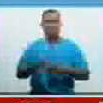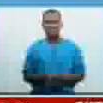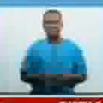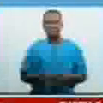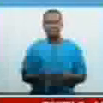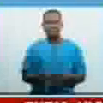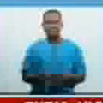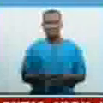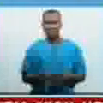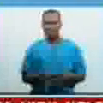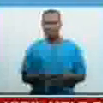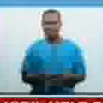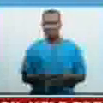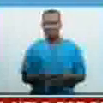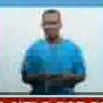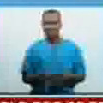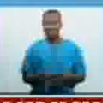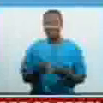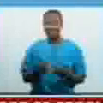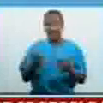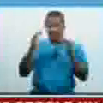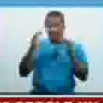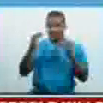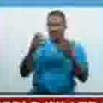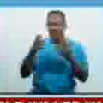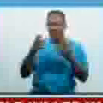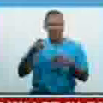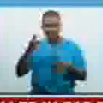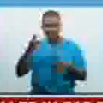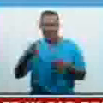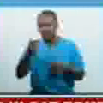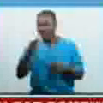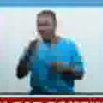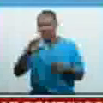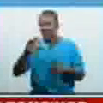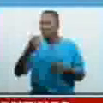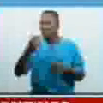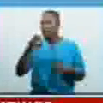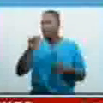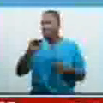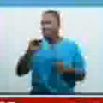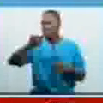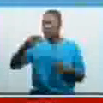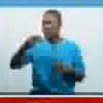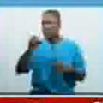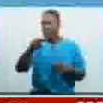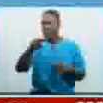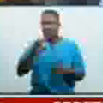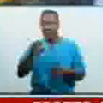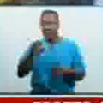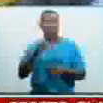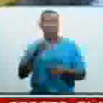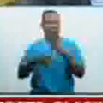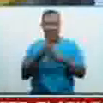with considerable hope for success, recommended the GBC Gramophone Library as a UNESCO World Heritage Site.